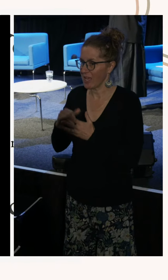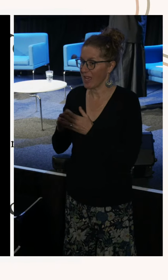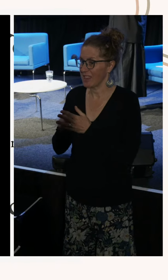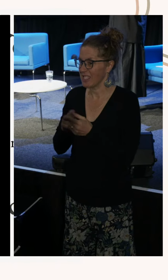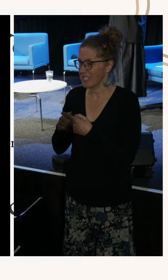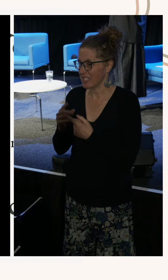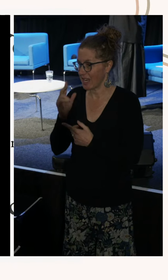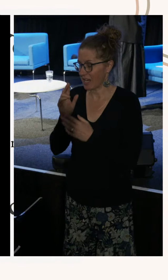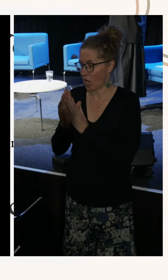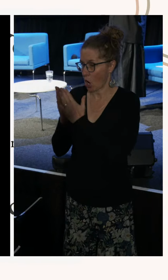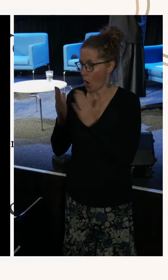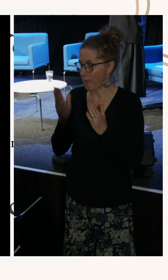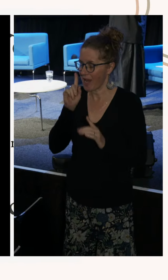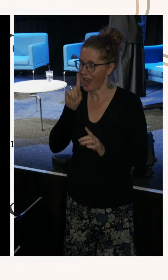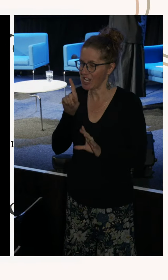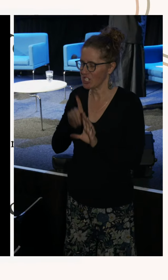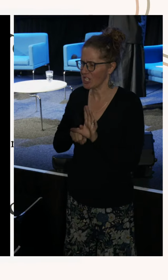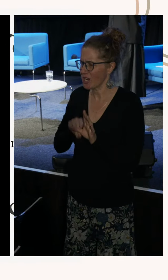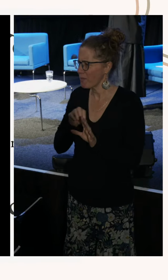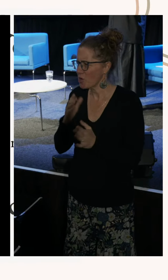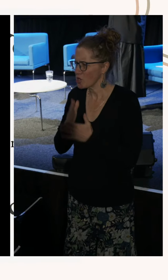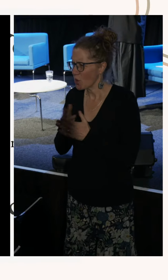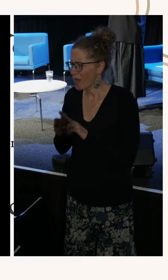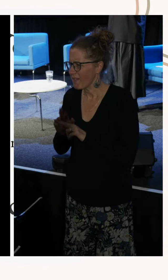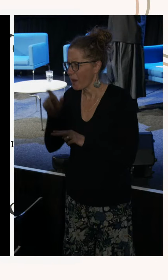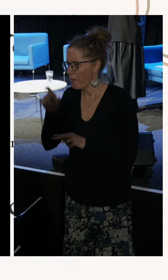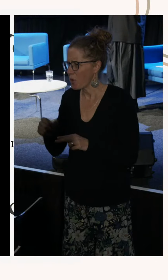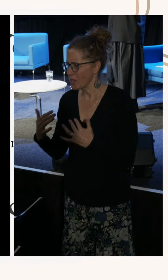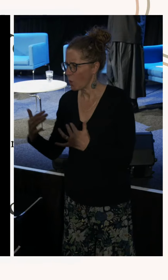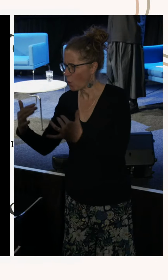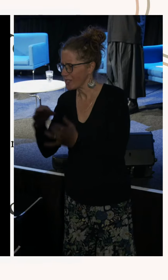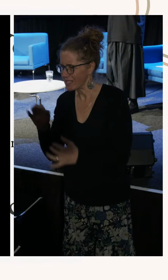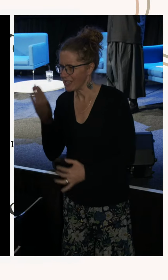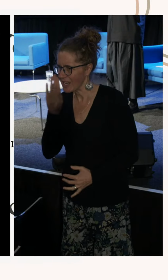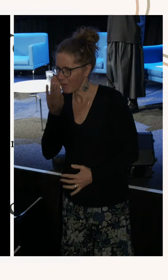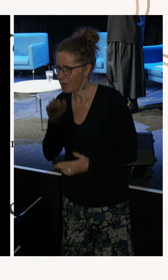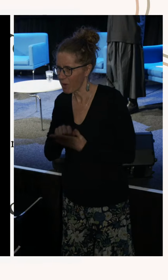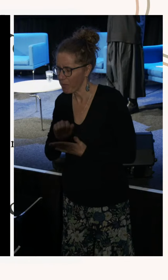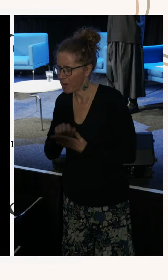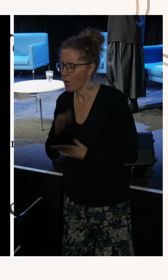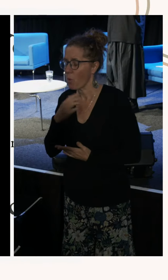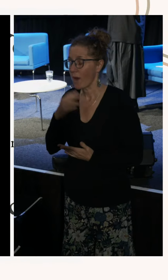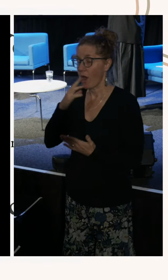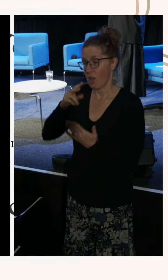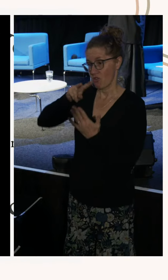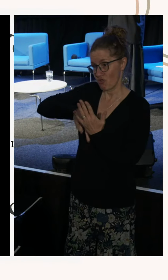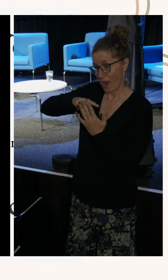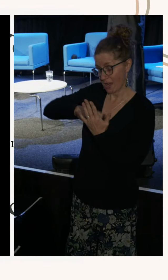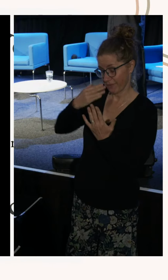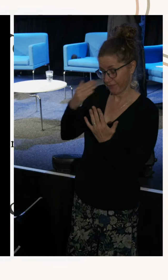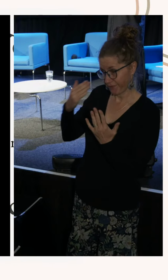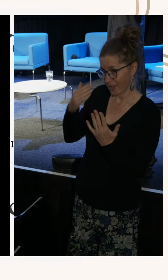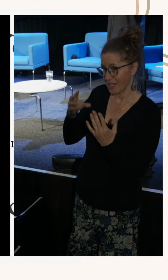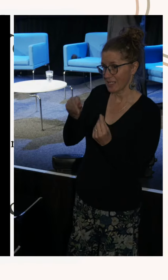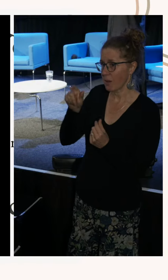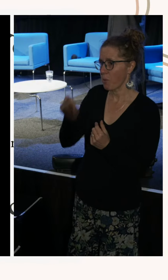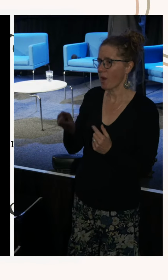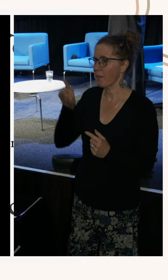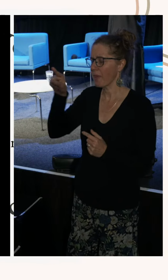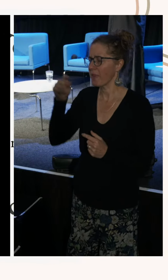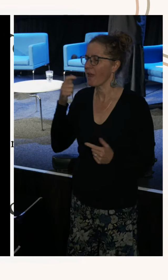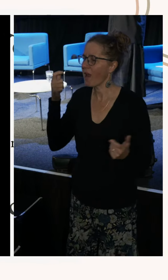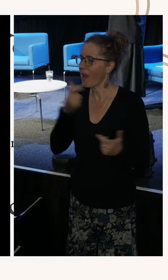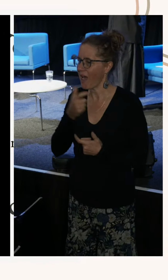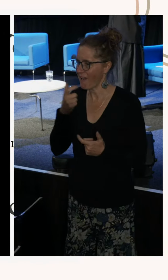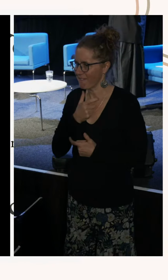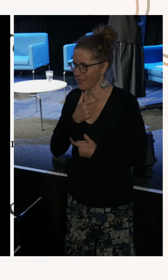not entirely sure if perhaps someone in the audience misheard me, but when I read out a section of this, someone in the audience laughed.